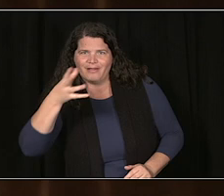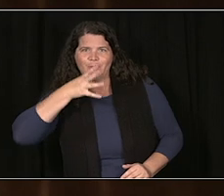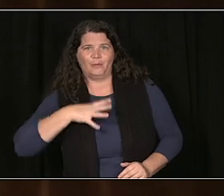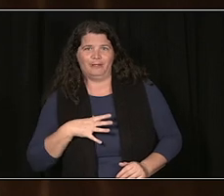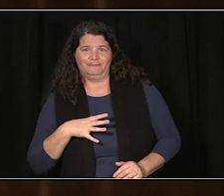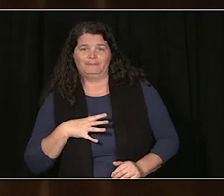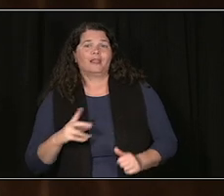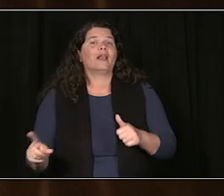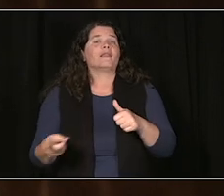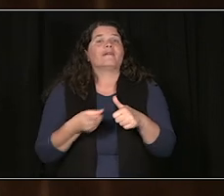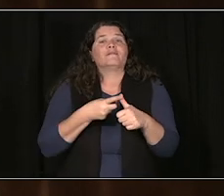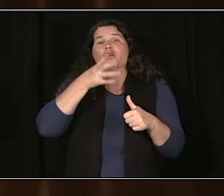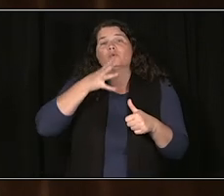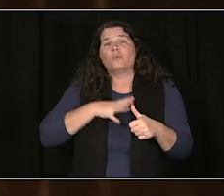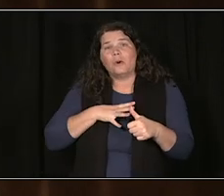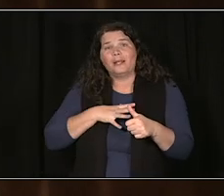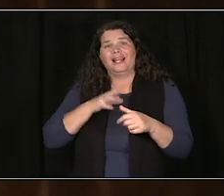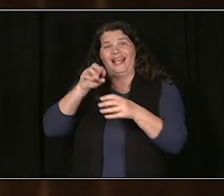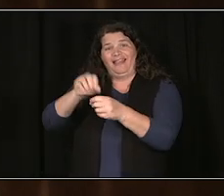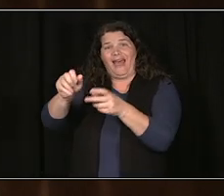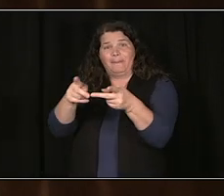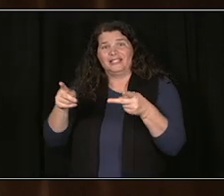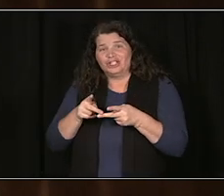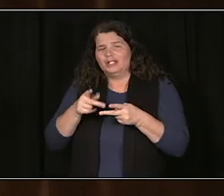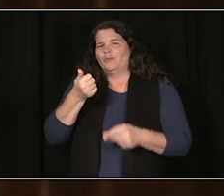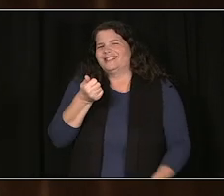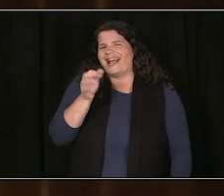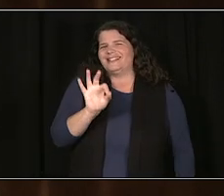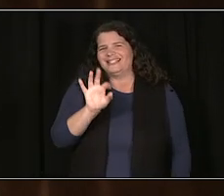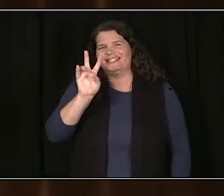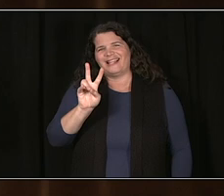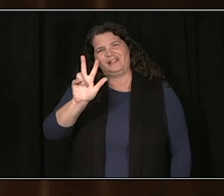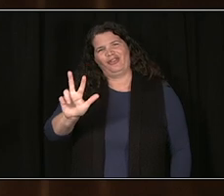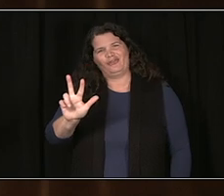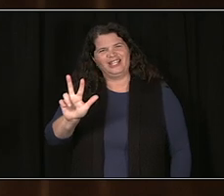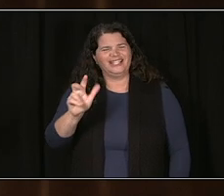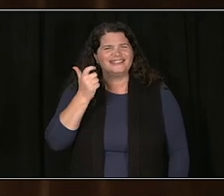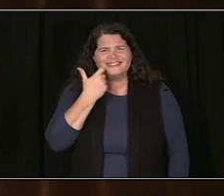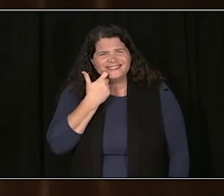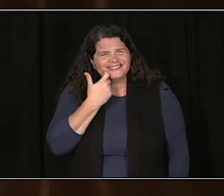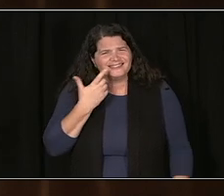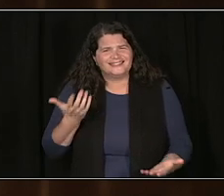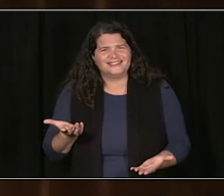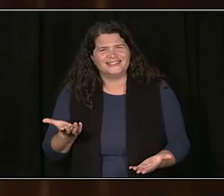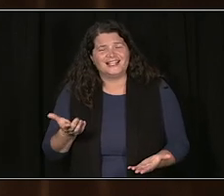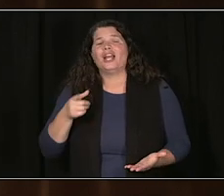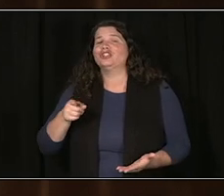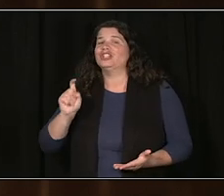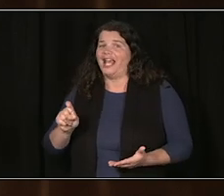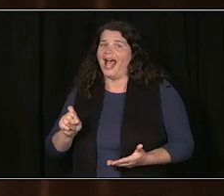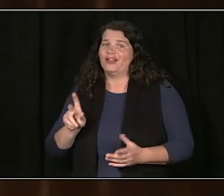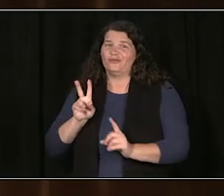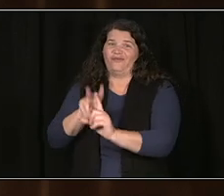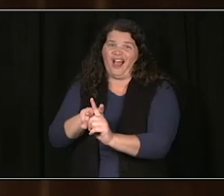Ringer, did not break that glass ceiling until 1973, and then only after she filed a gender